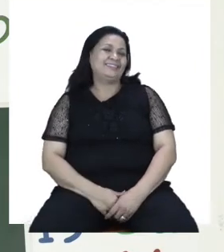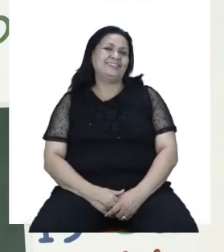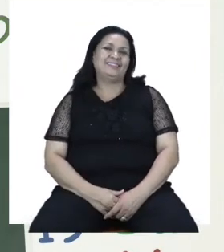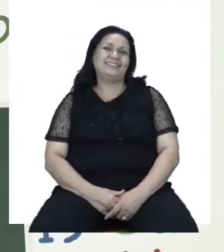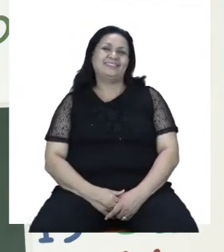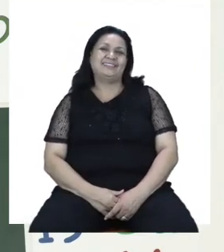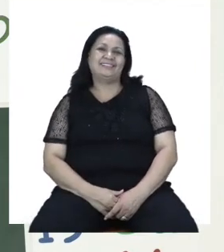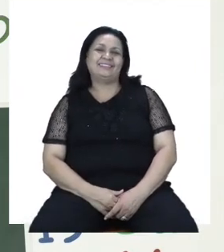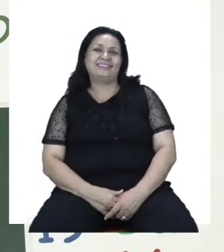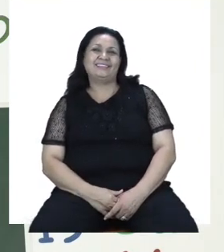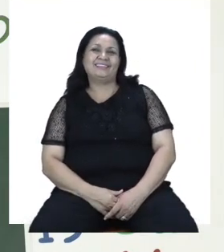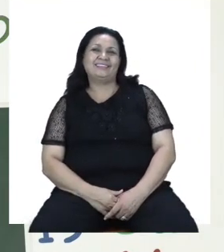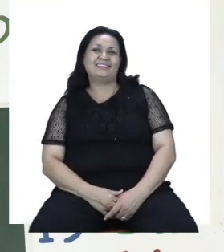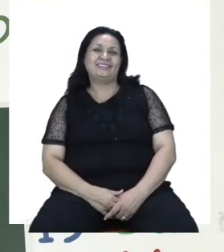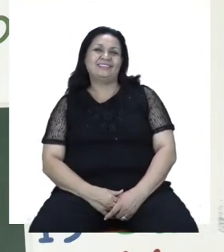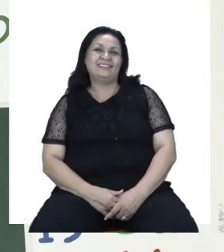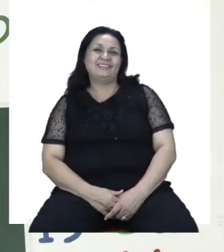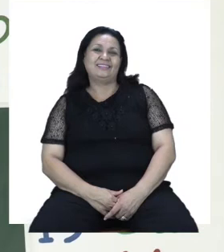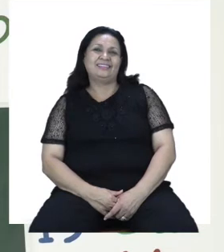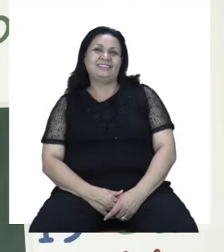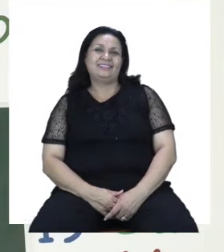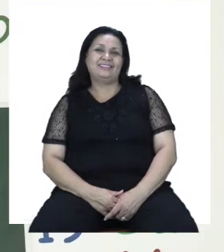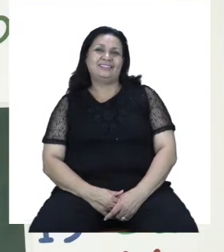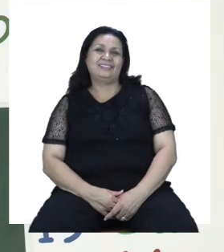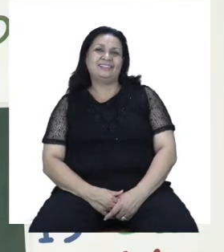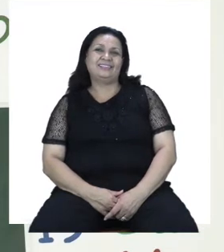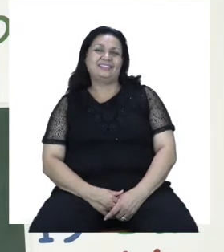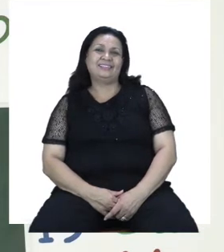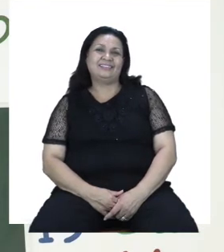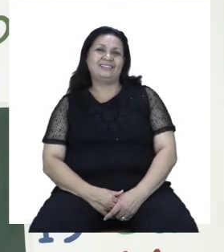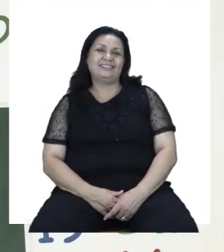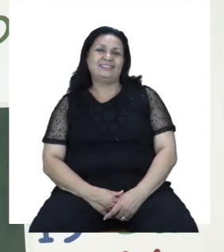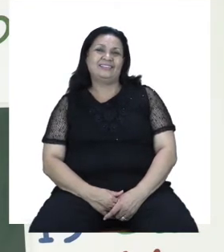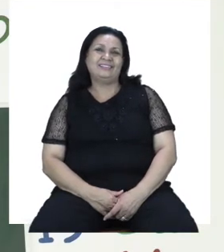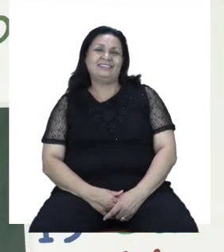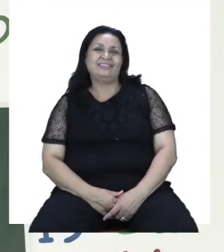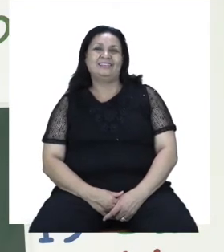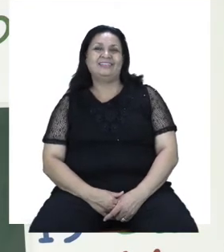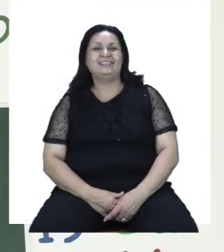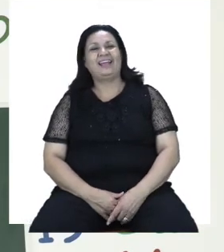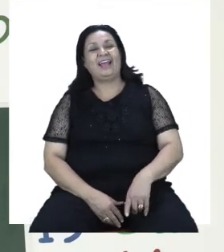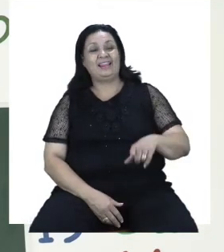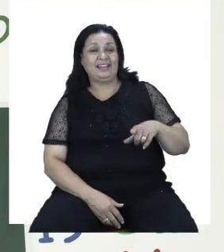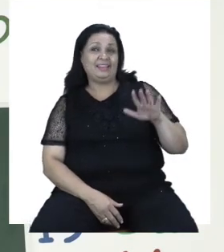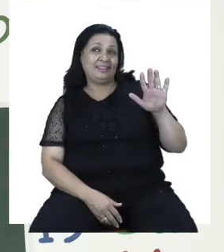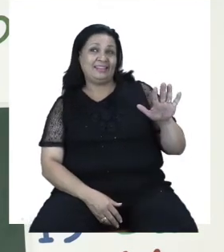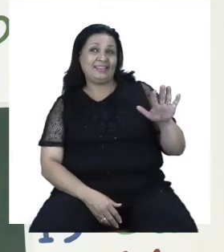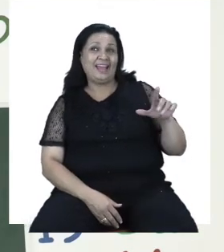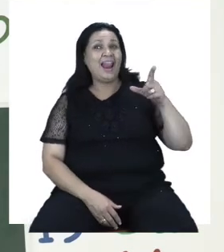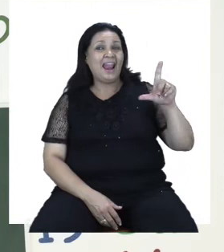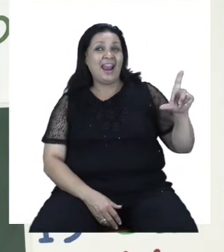And then teacher has another hand, and the hand is